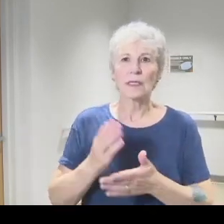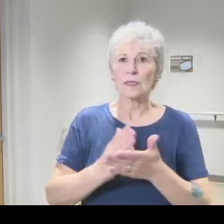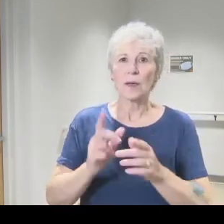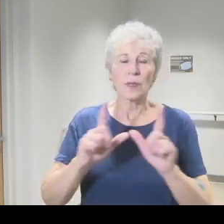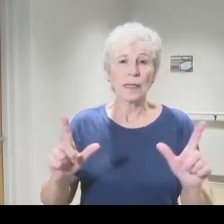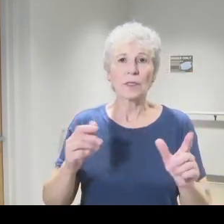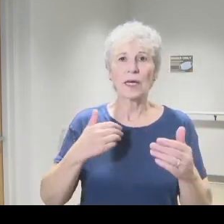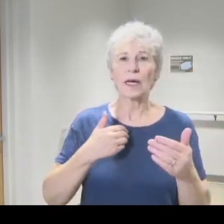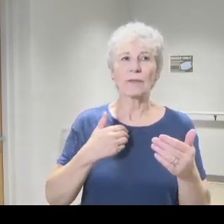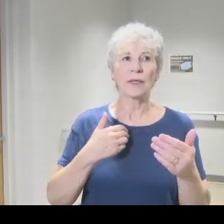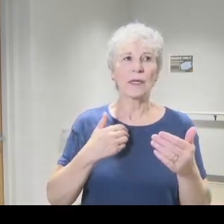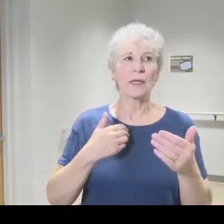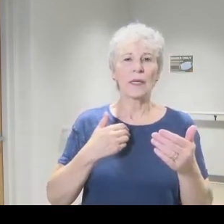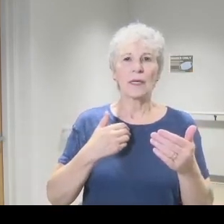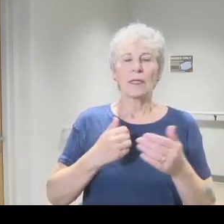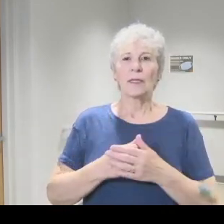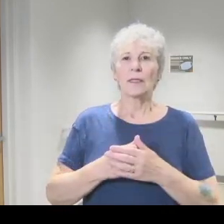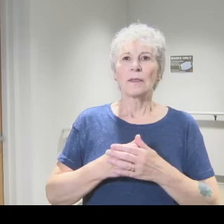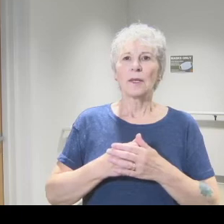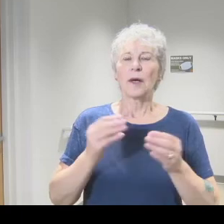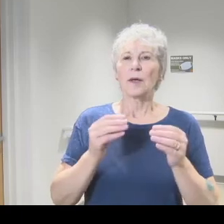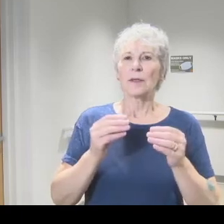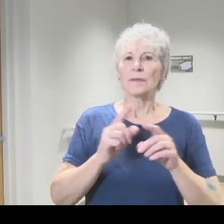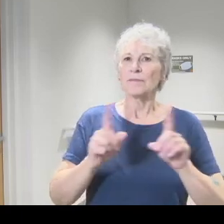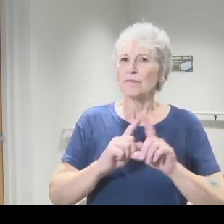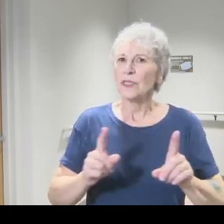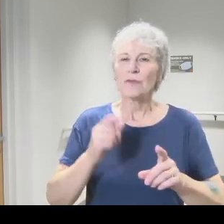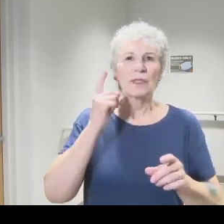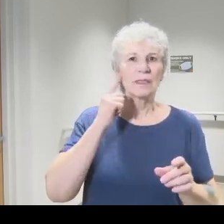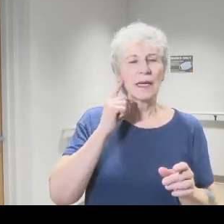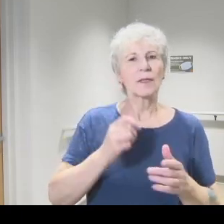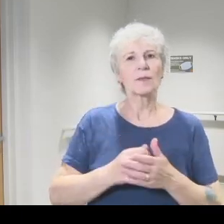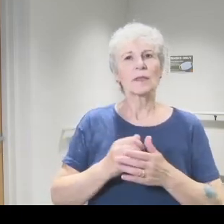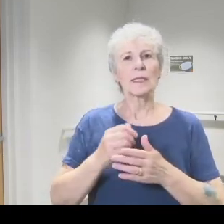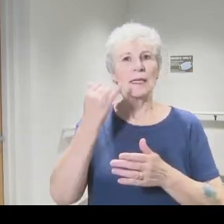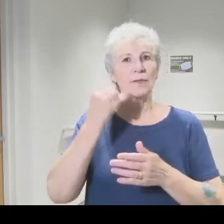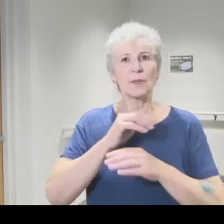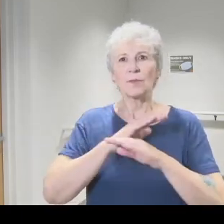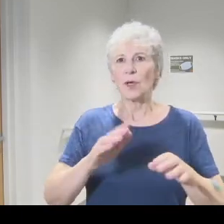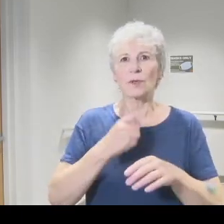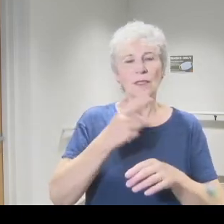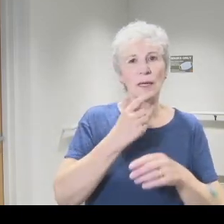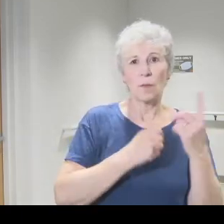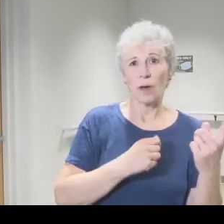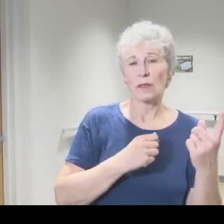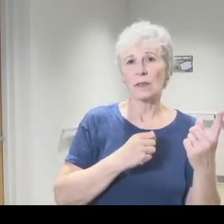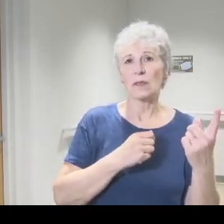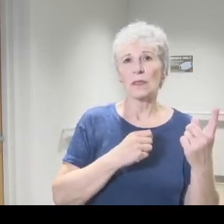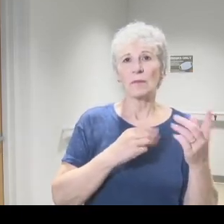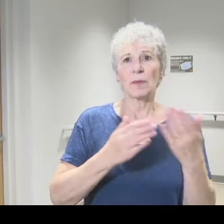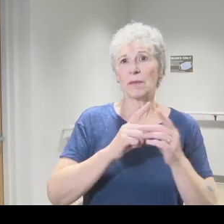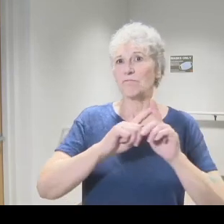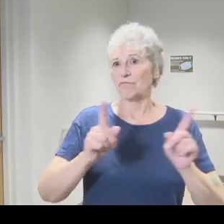have both aspirated and non-aspirated of the same sound. And so if you do not say one or do say one, it may make a completely